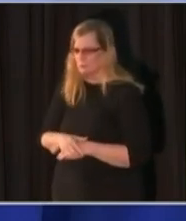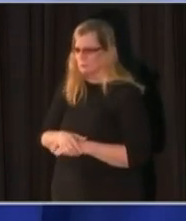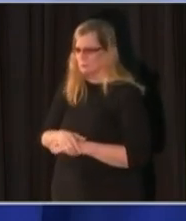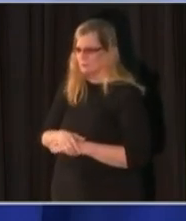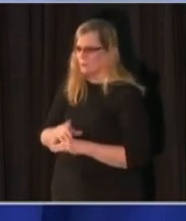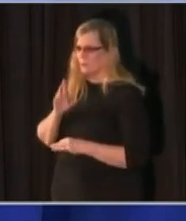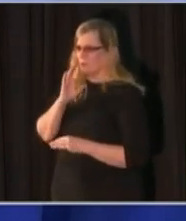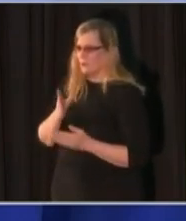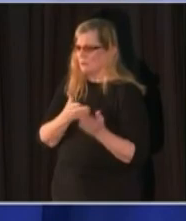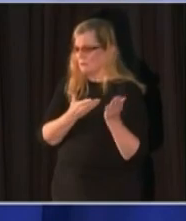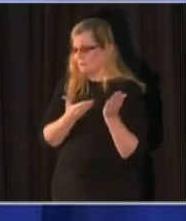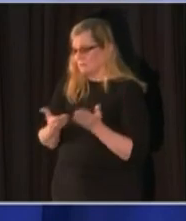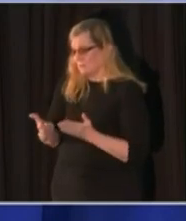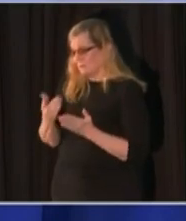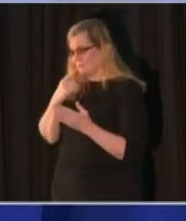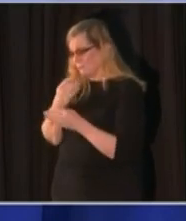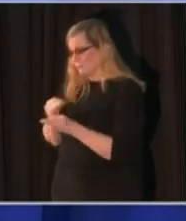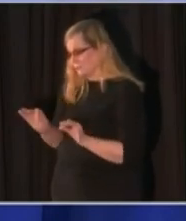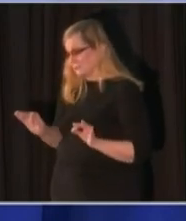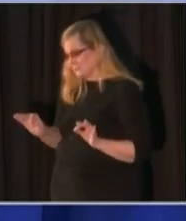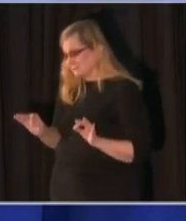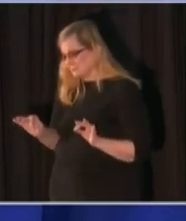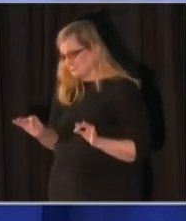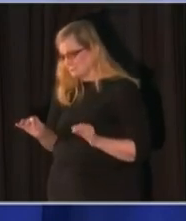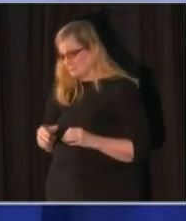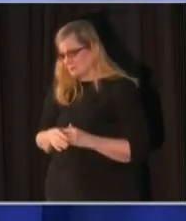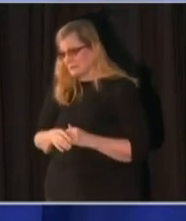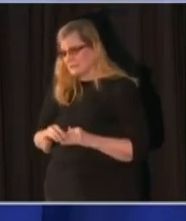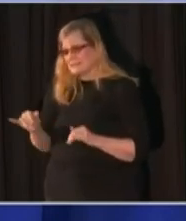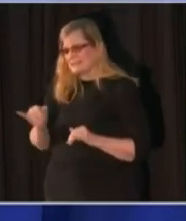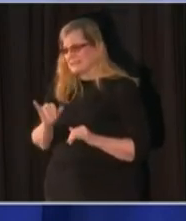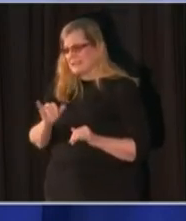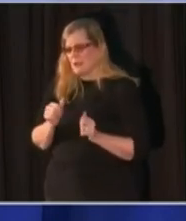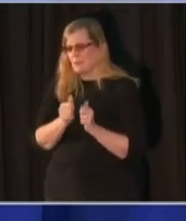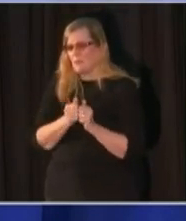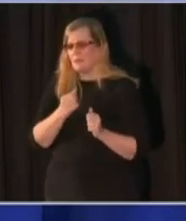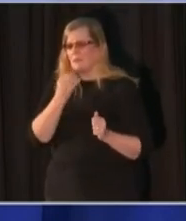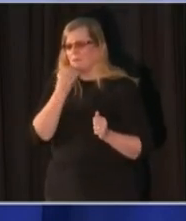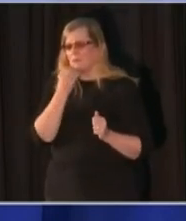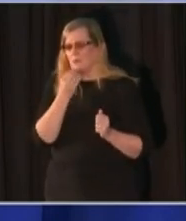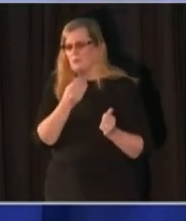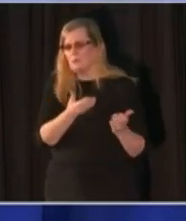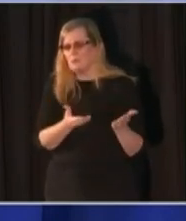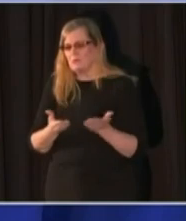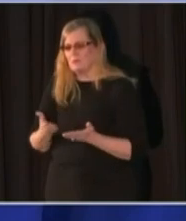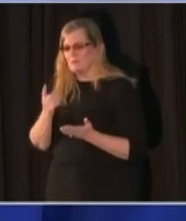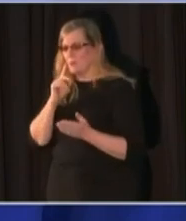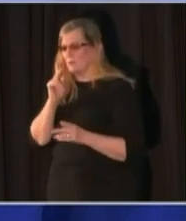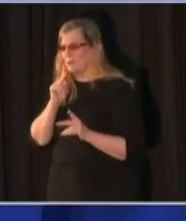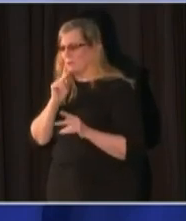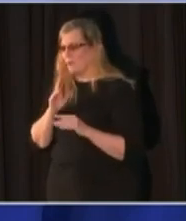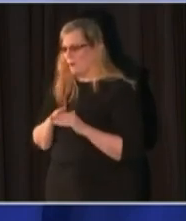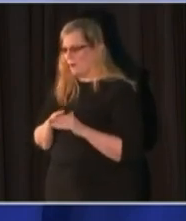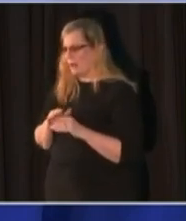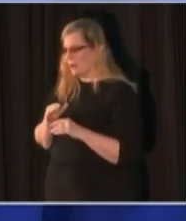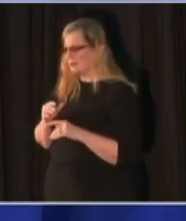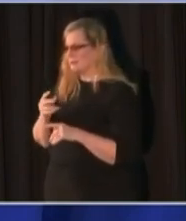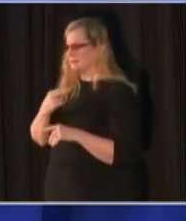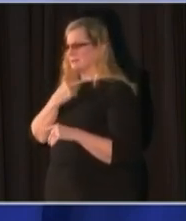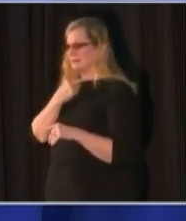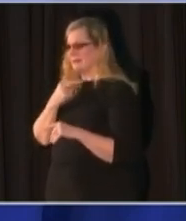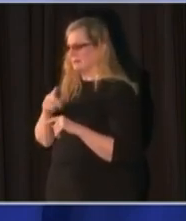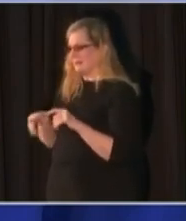charge, similar to the meals that are delivered to elderly residents who are not able to leave their homes right